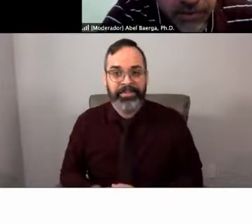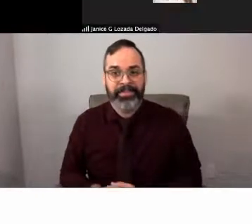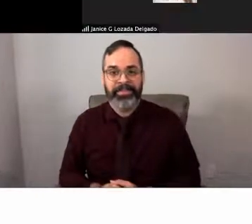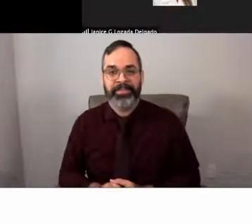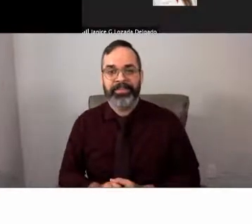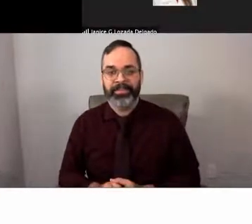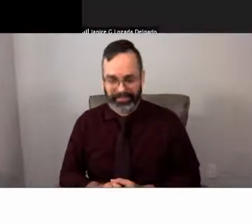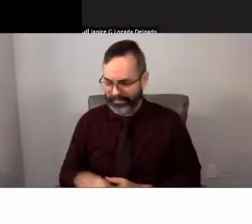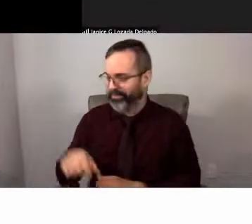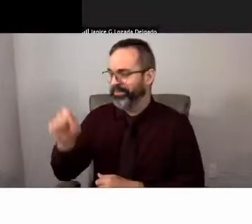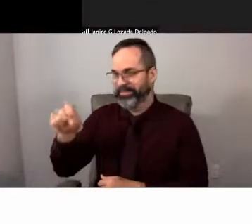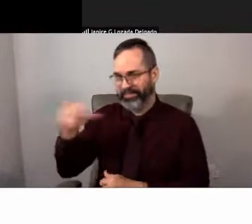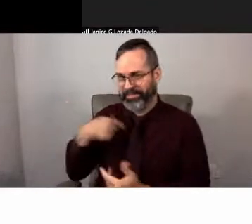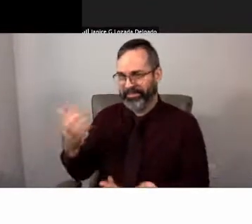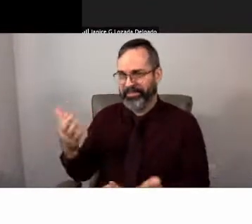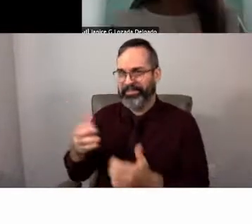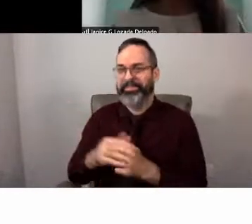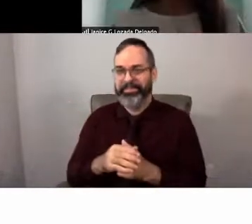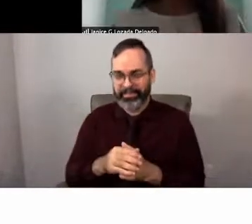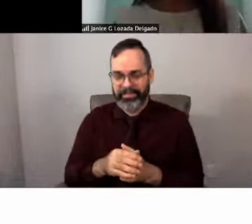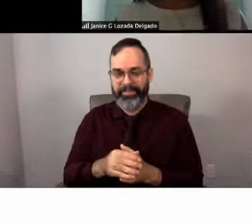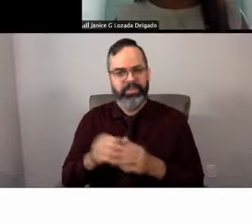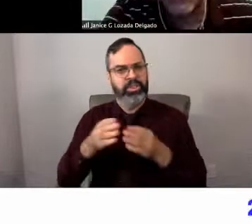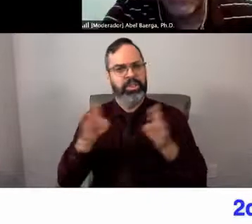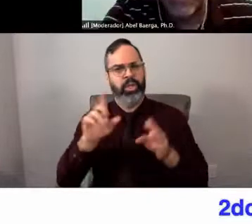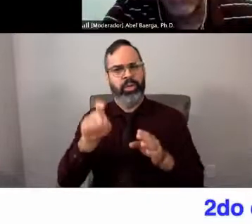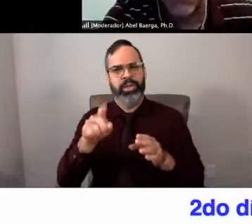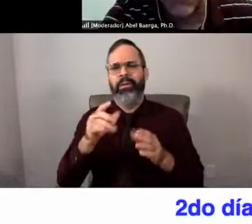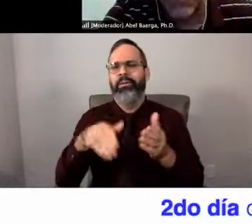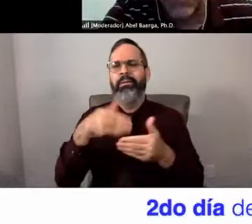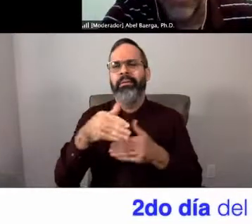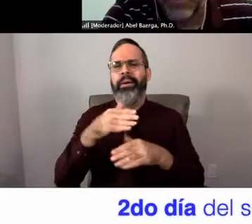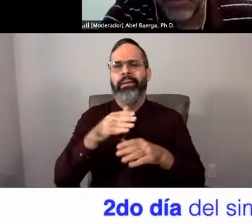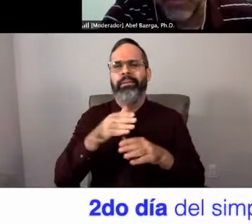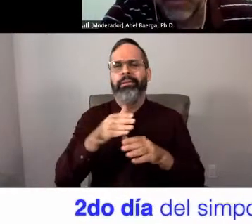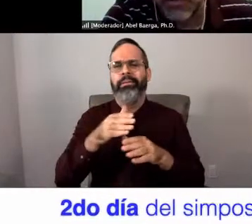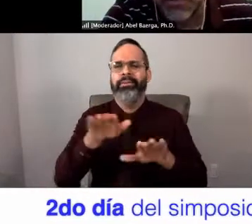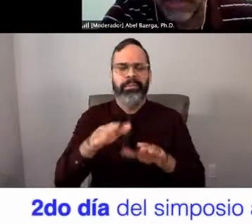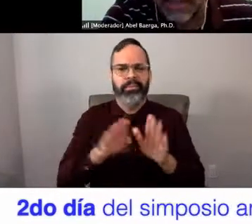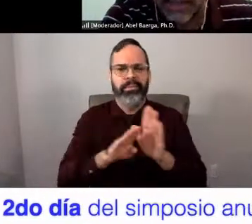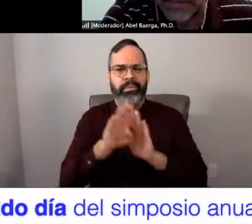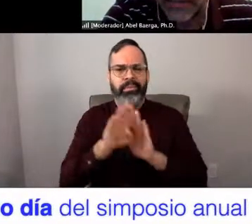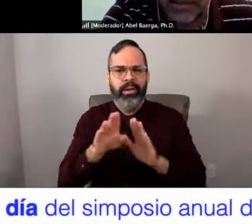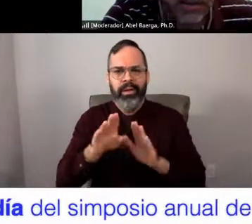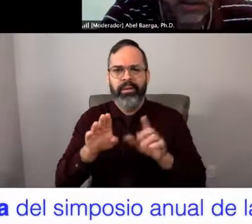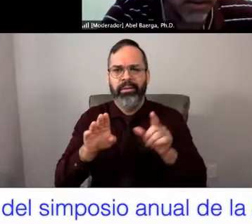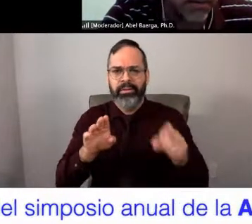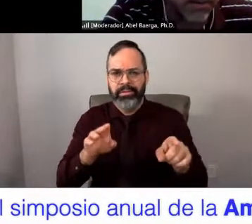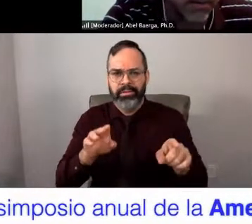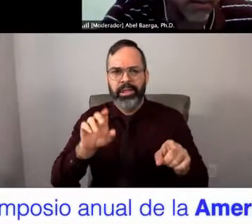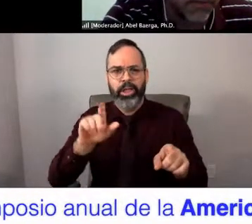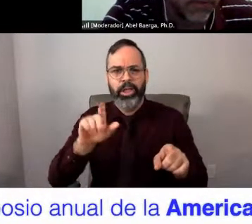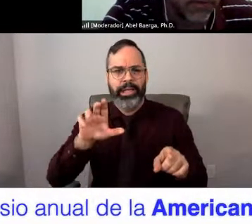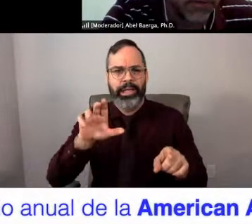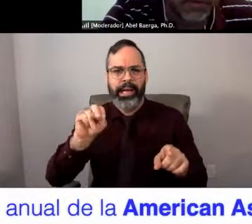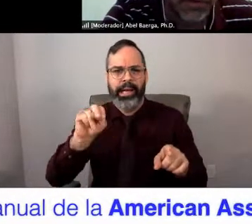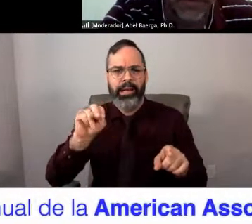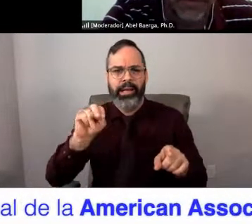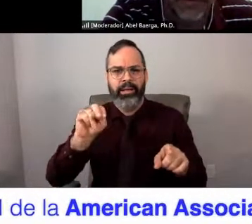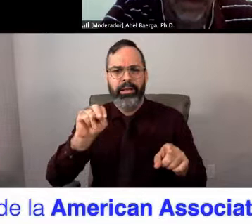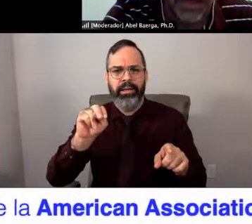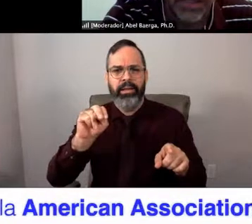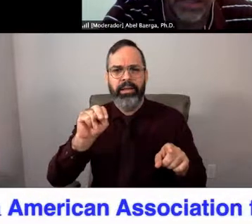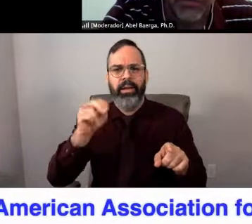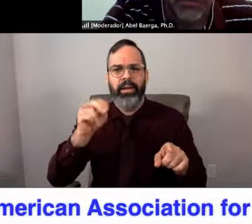Yes, I am here. It's a general question. What are the next steps in terms of the development of losartan for the treatment